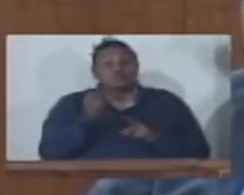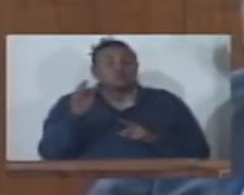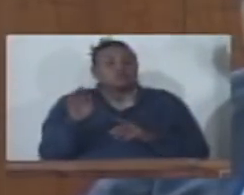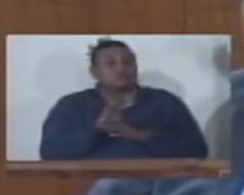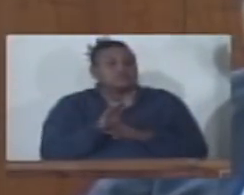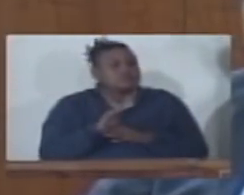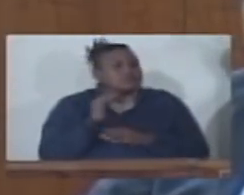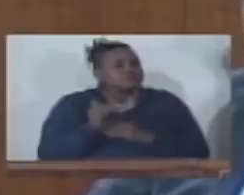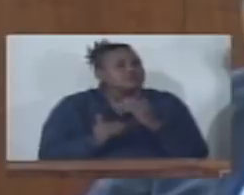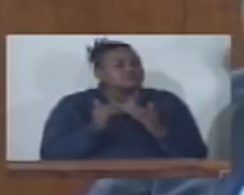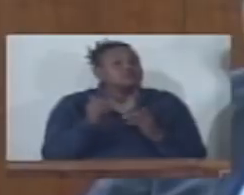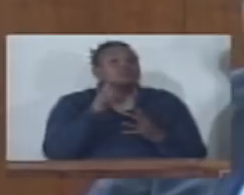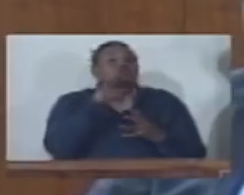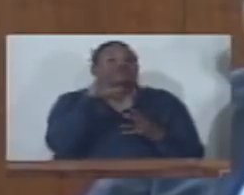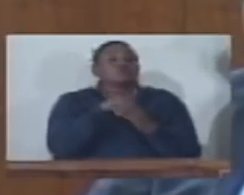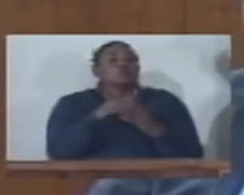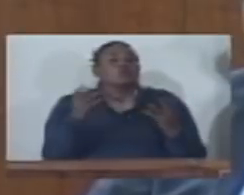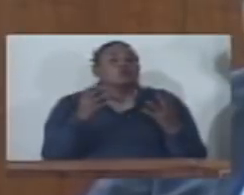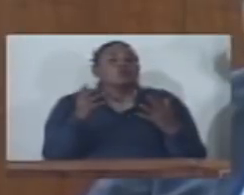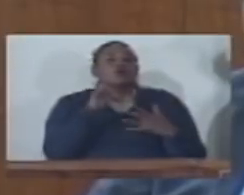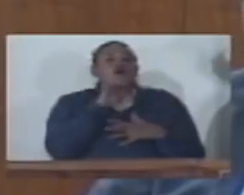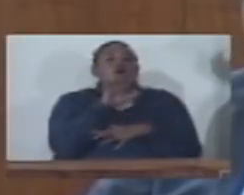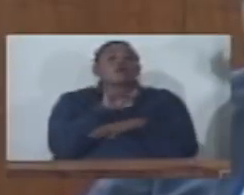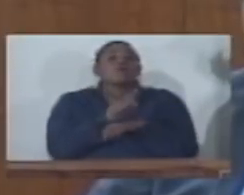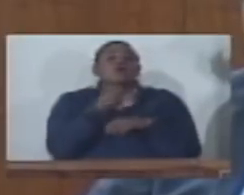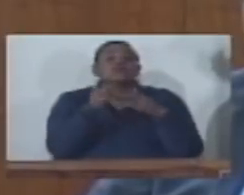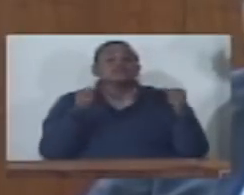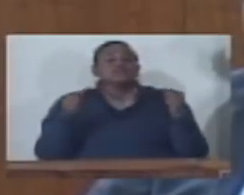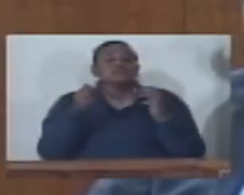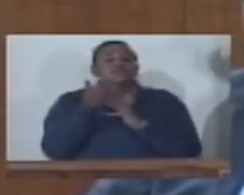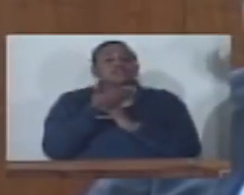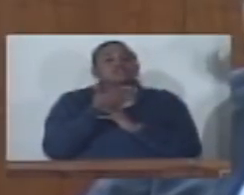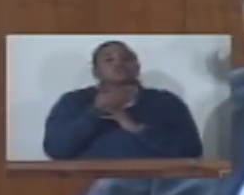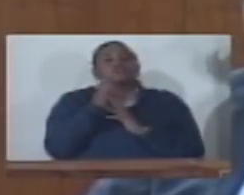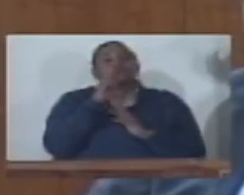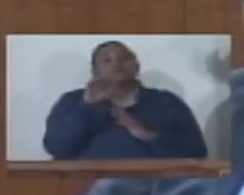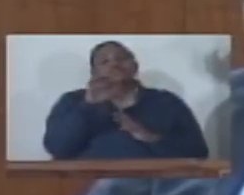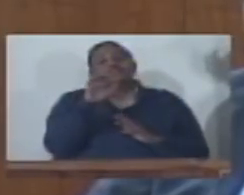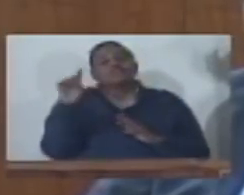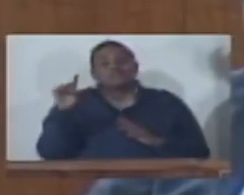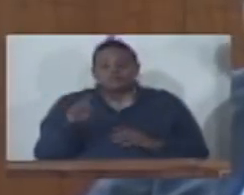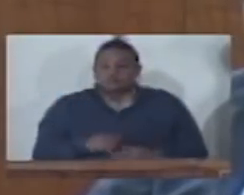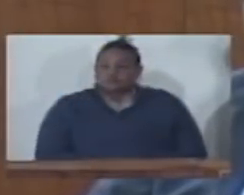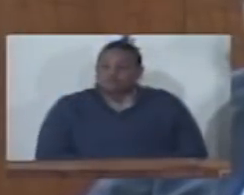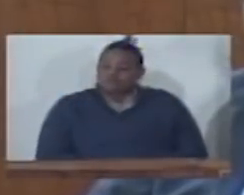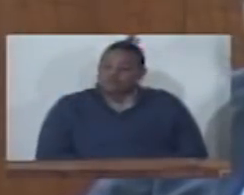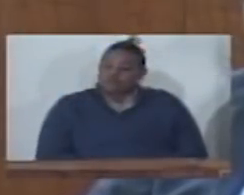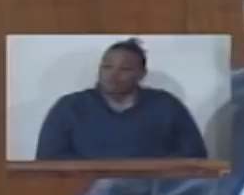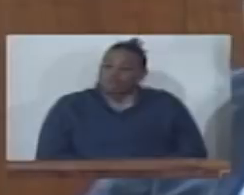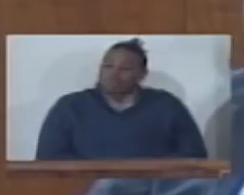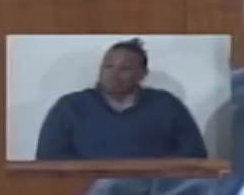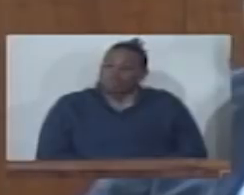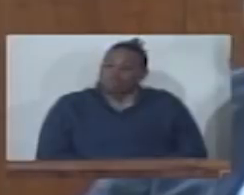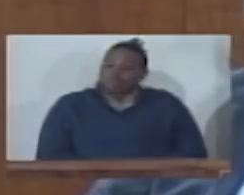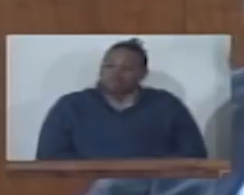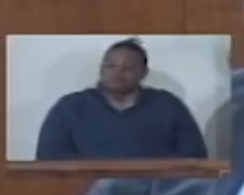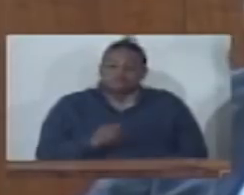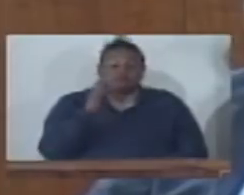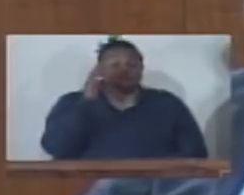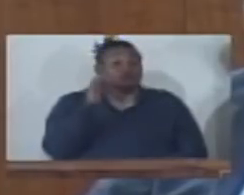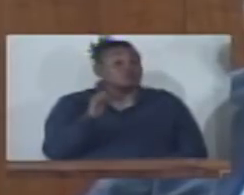affairs, including in appointing an interim executive director. It would not be